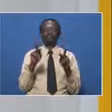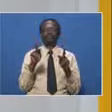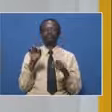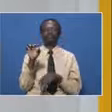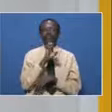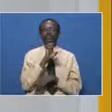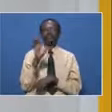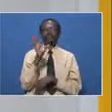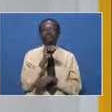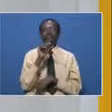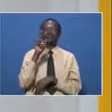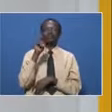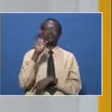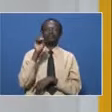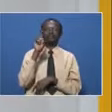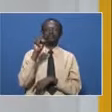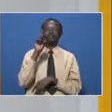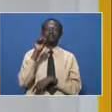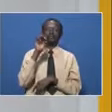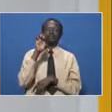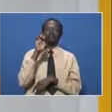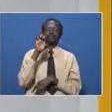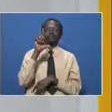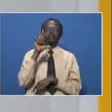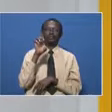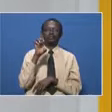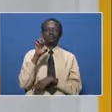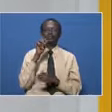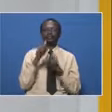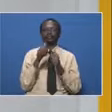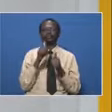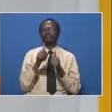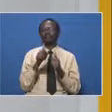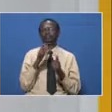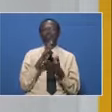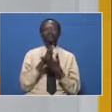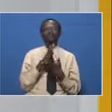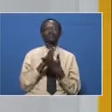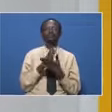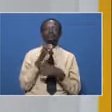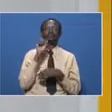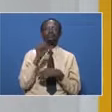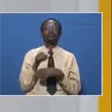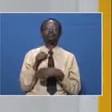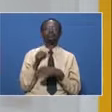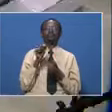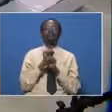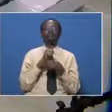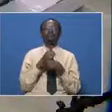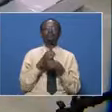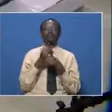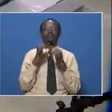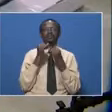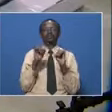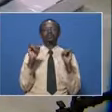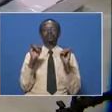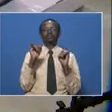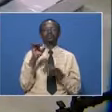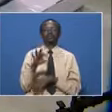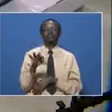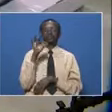Kondele, which is the heartbeat, can make an independent choice,